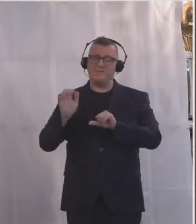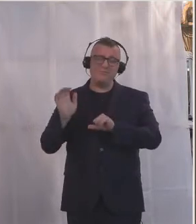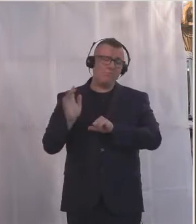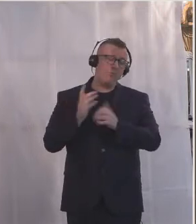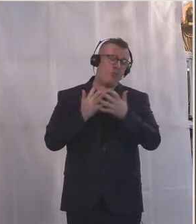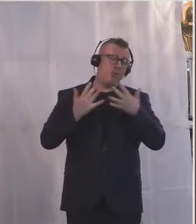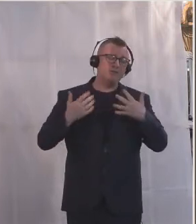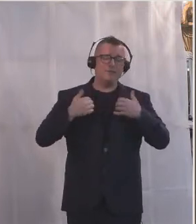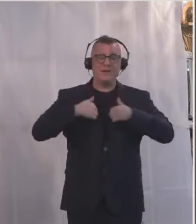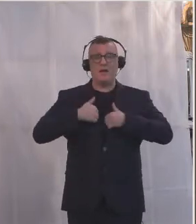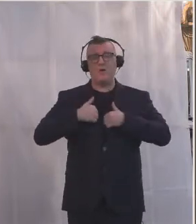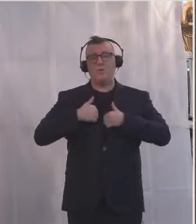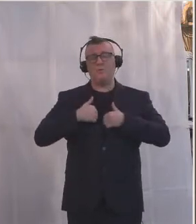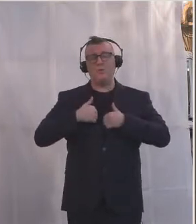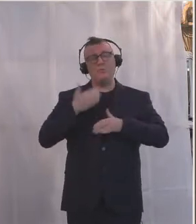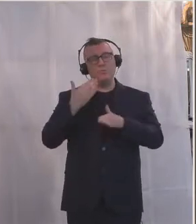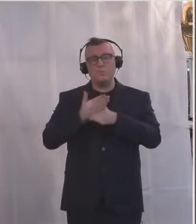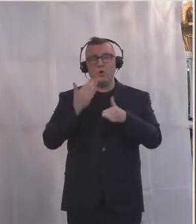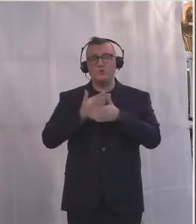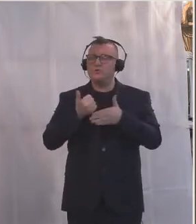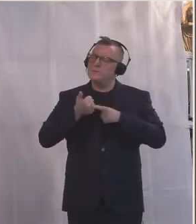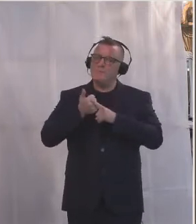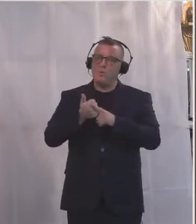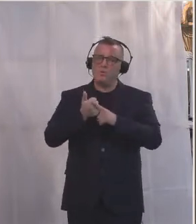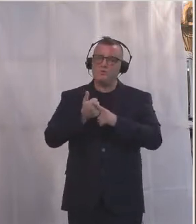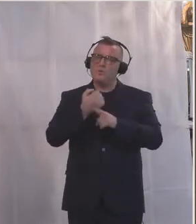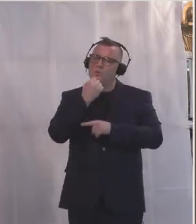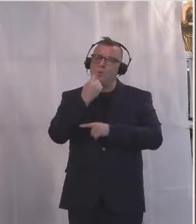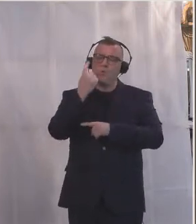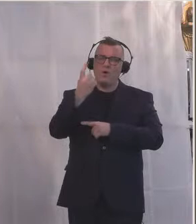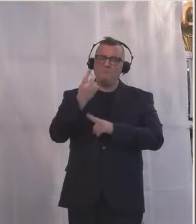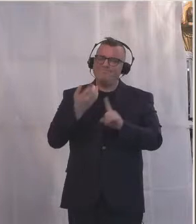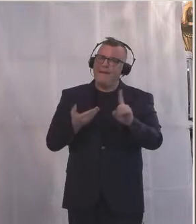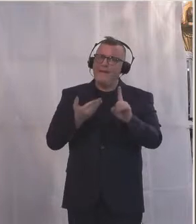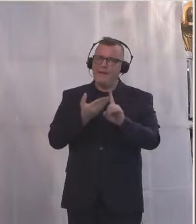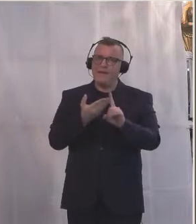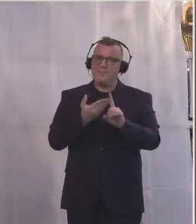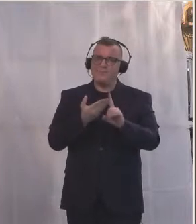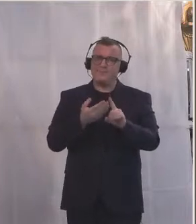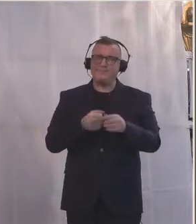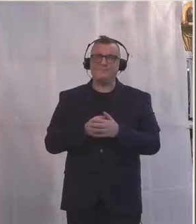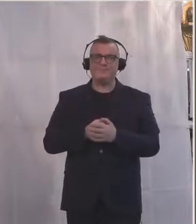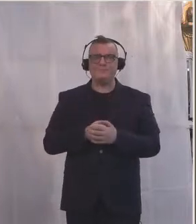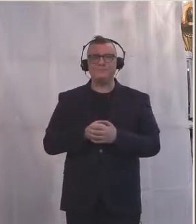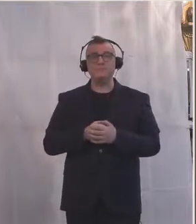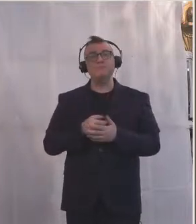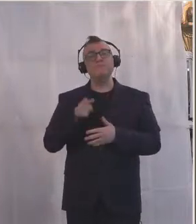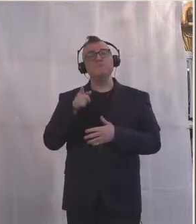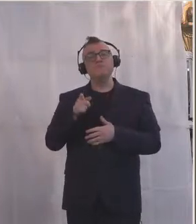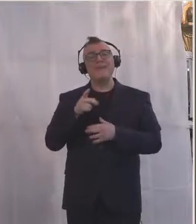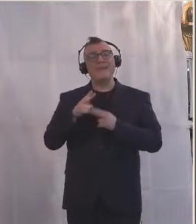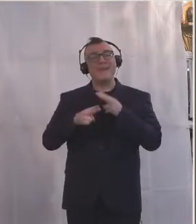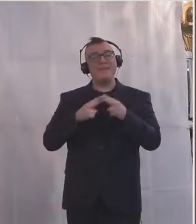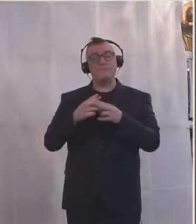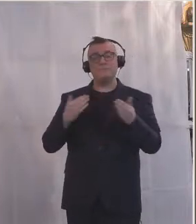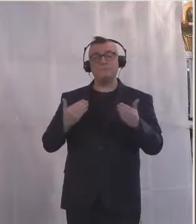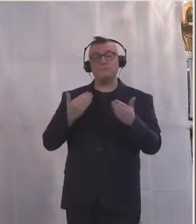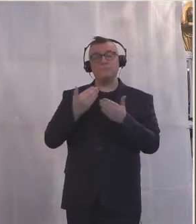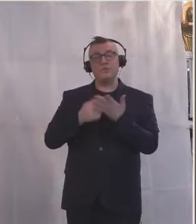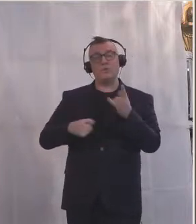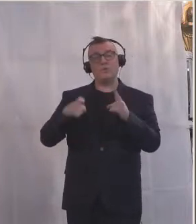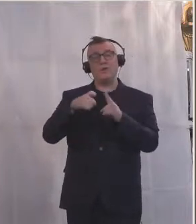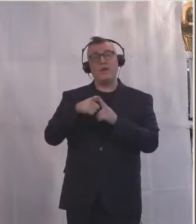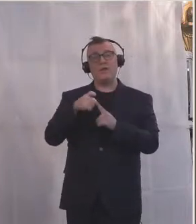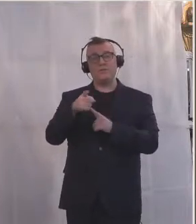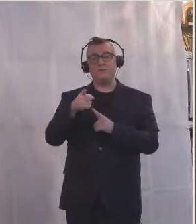undertake to support something that we're very passionate about. In order to do what we want to do in the UK, in order to